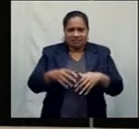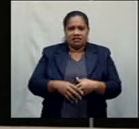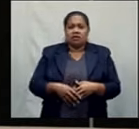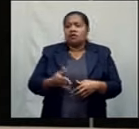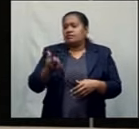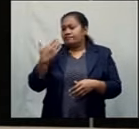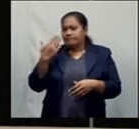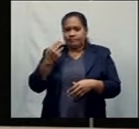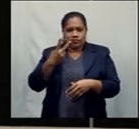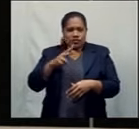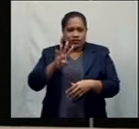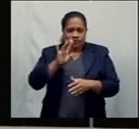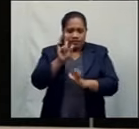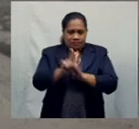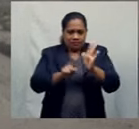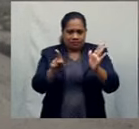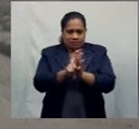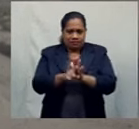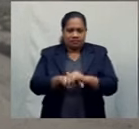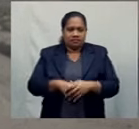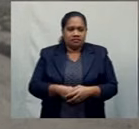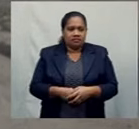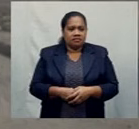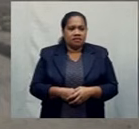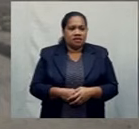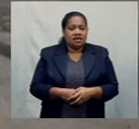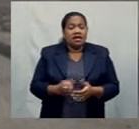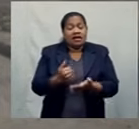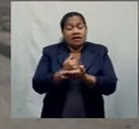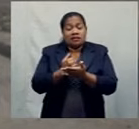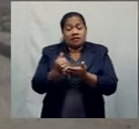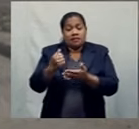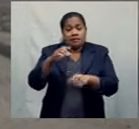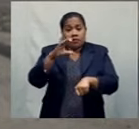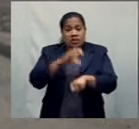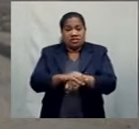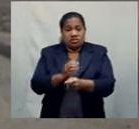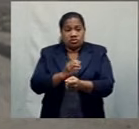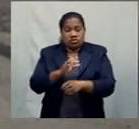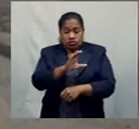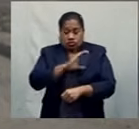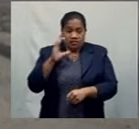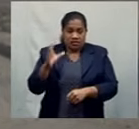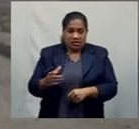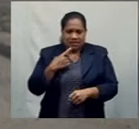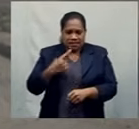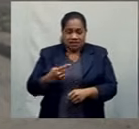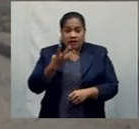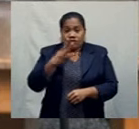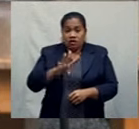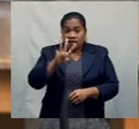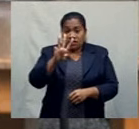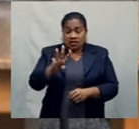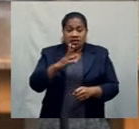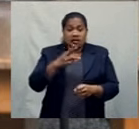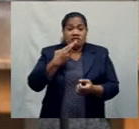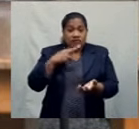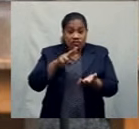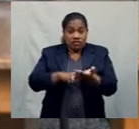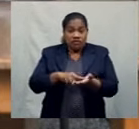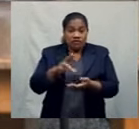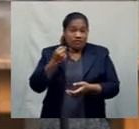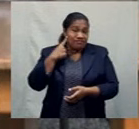24-hour period. Acting Police Commissioner Rusiati Tunravu says of the 43 reports for breach of health and curfew